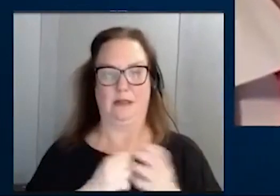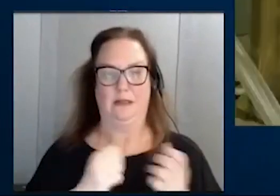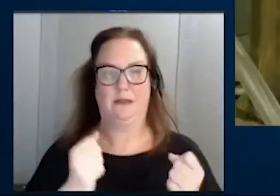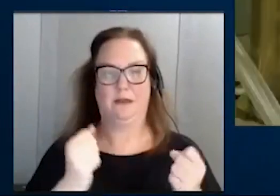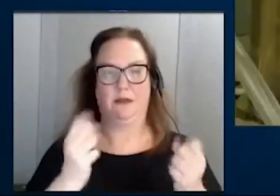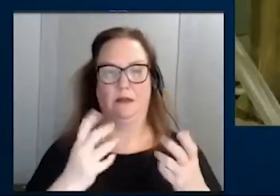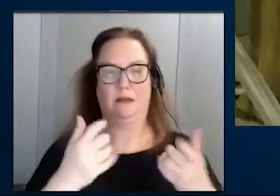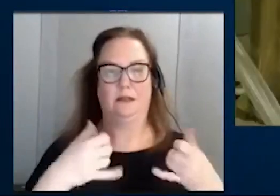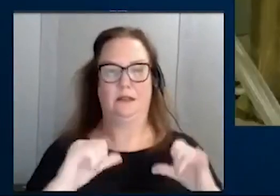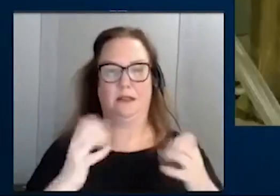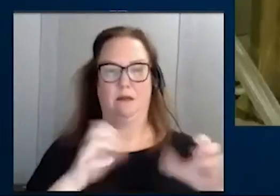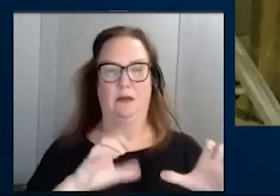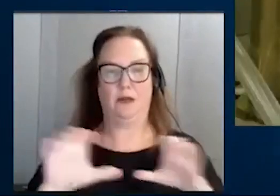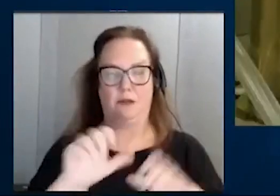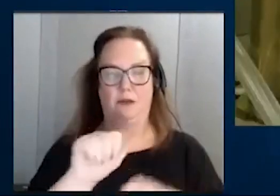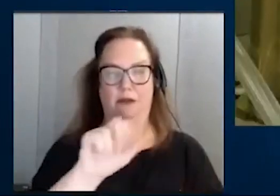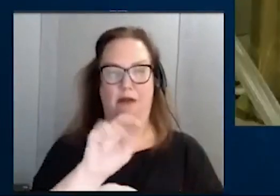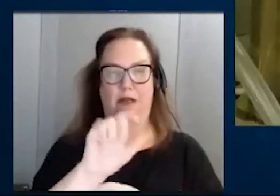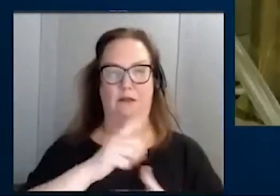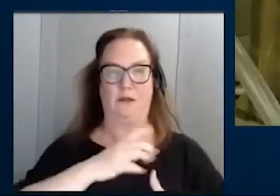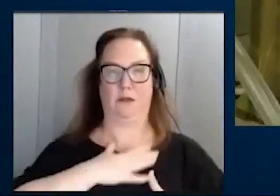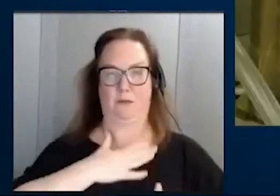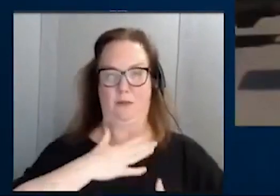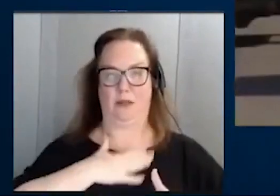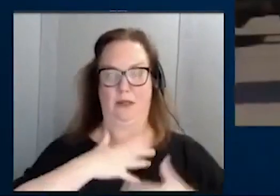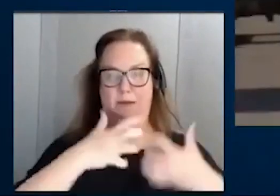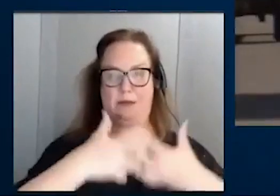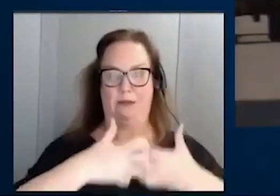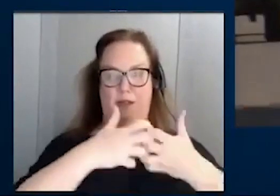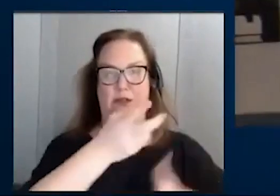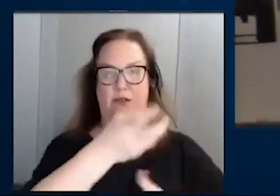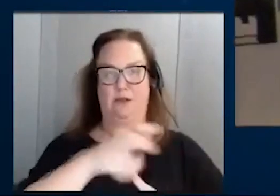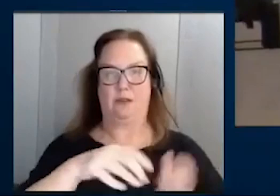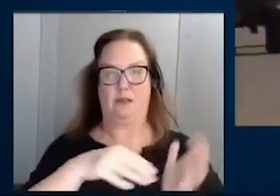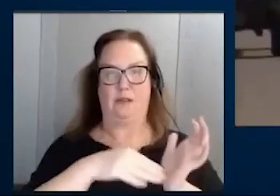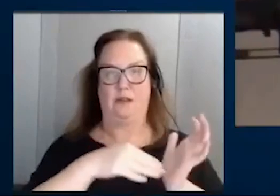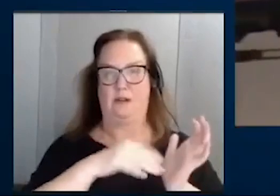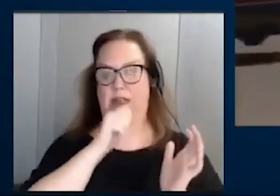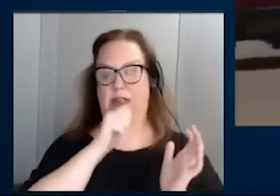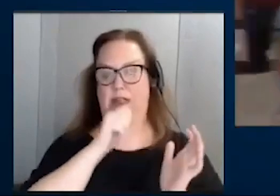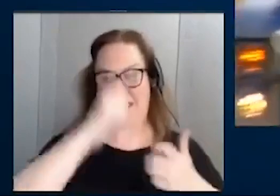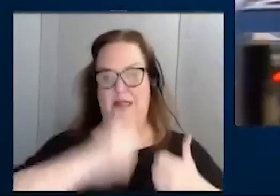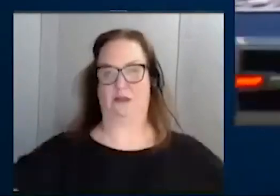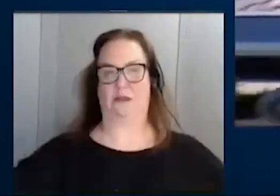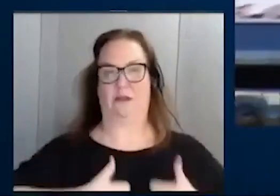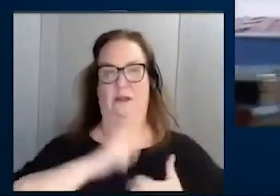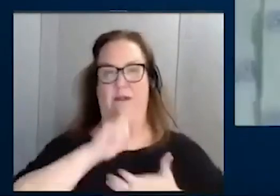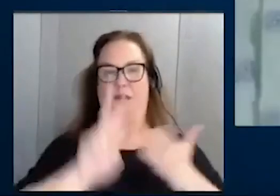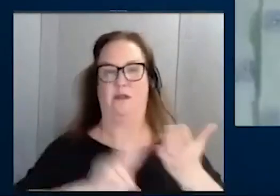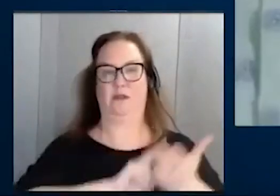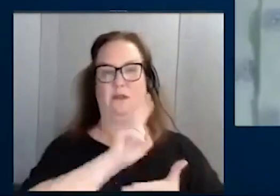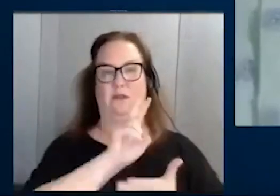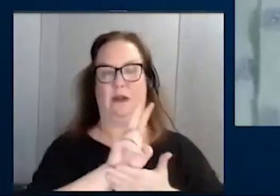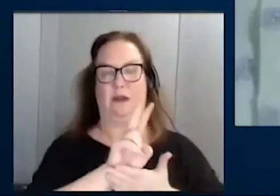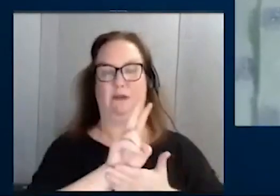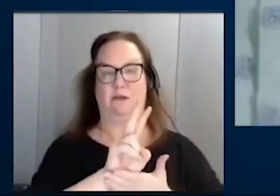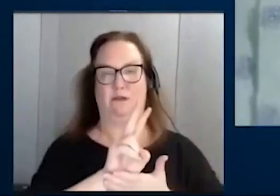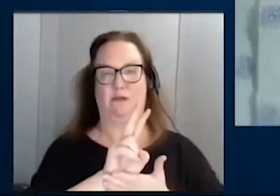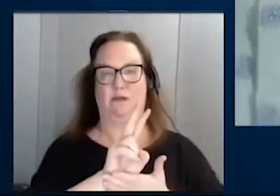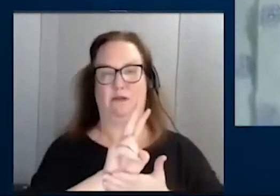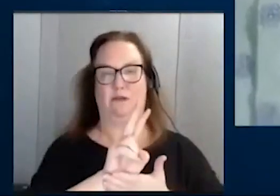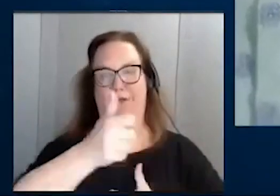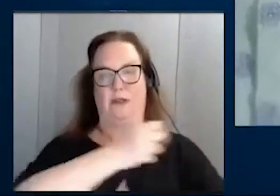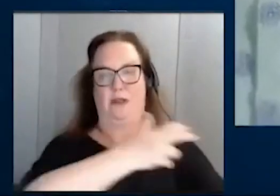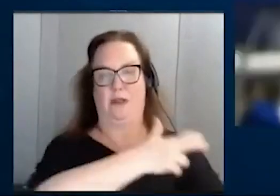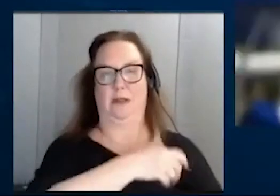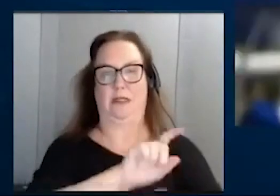do. Anil was put on a ventilator to be transferred because doctors didn't think he'd survive the 2-hour commute to the hospital. Anil spent a week on